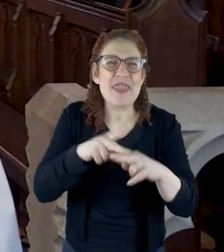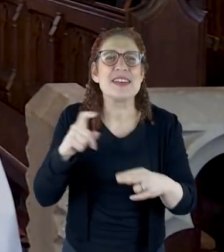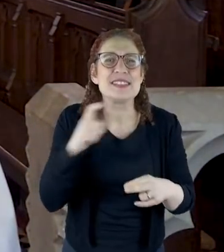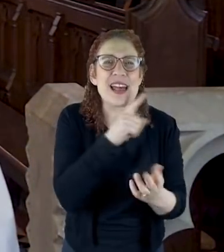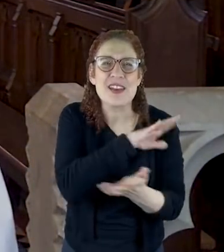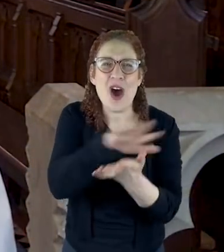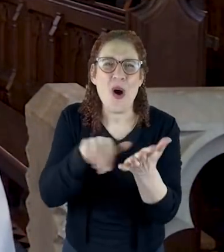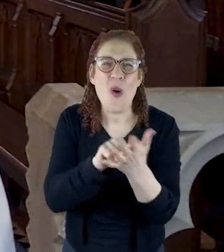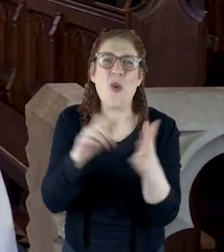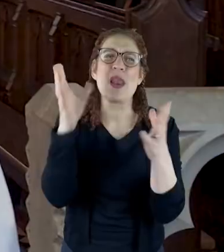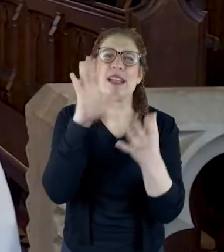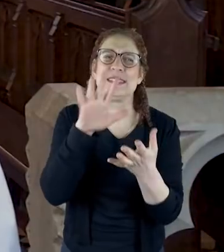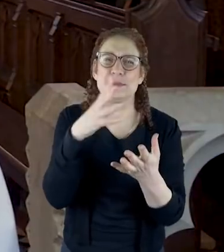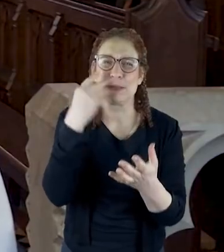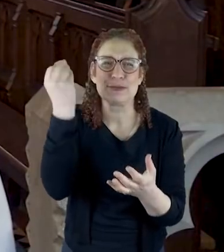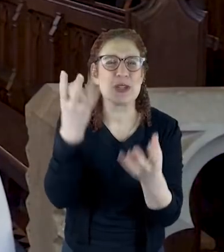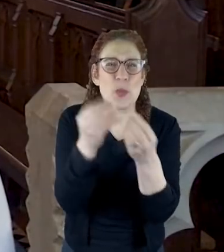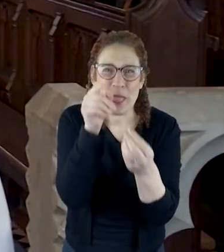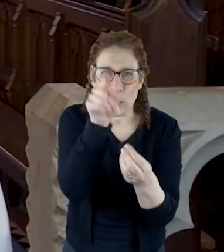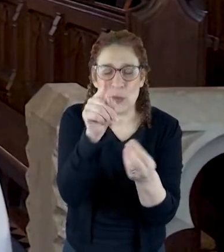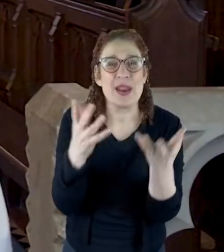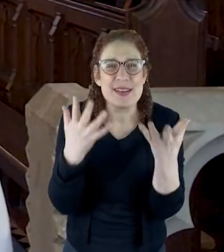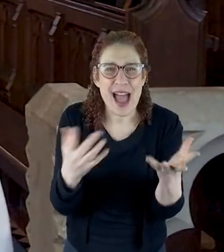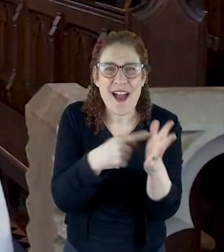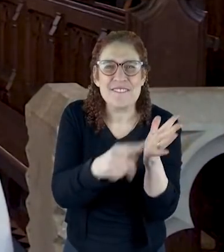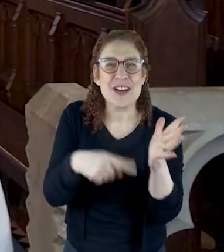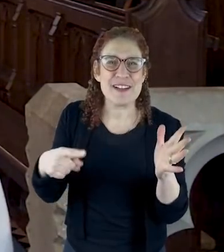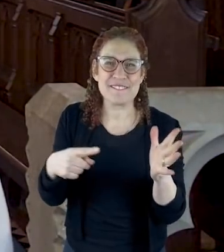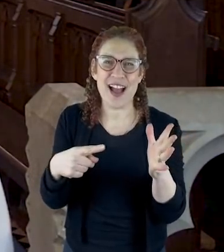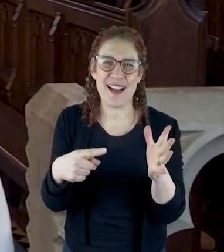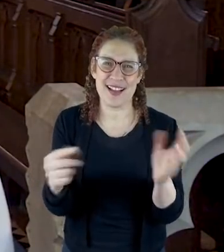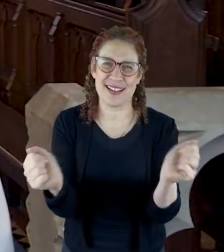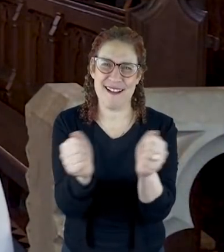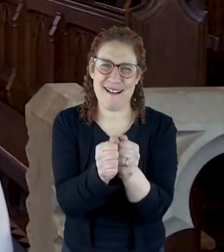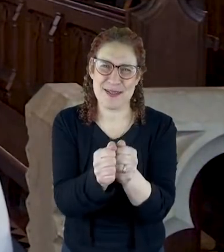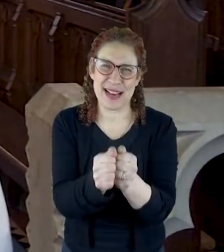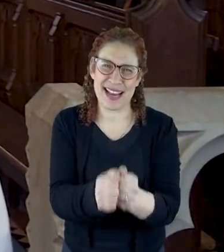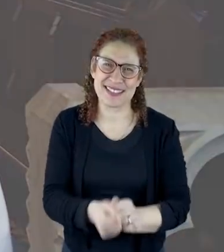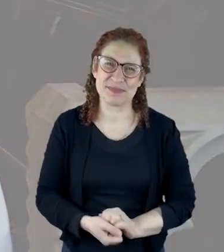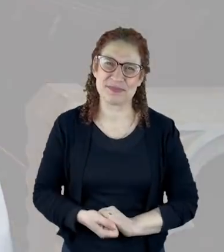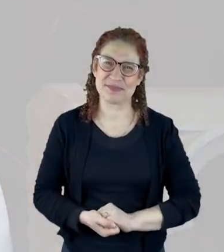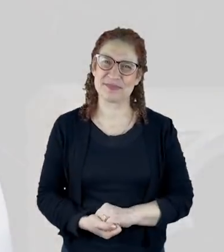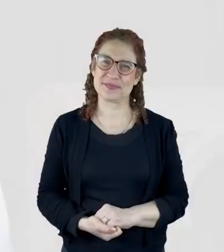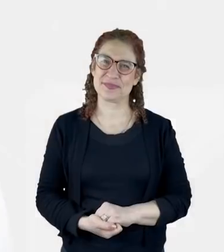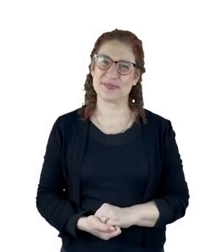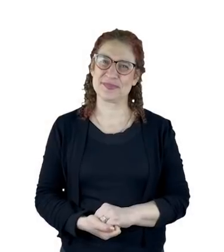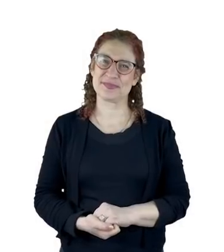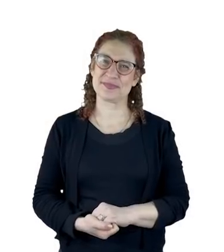Son, and Holy Spirit be with you now and forever. Amen.